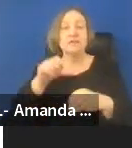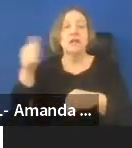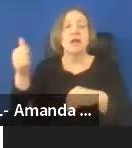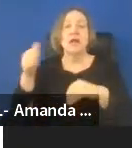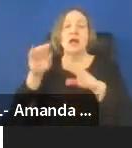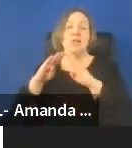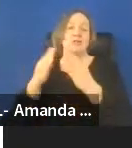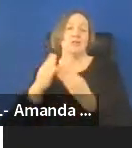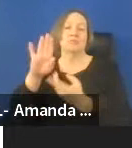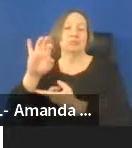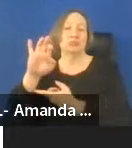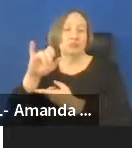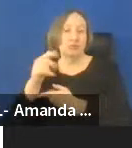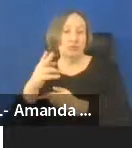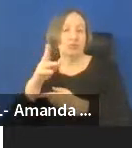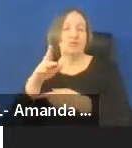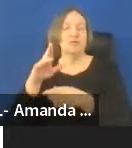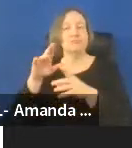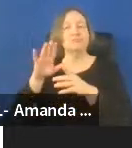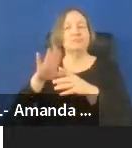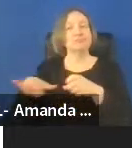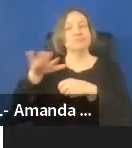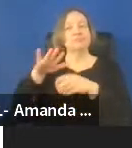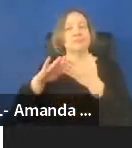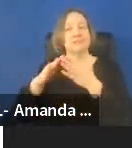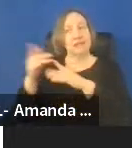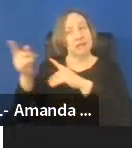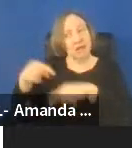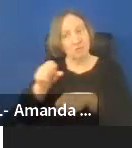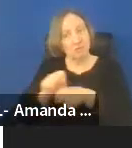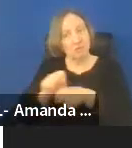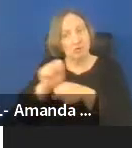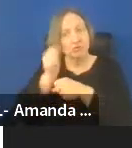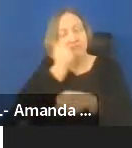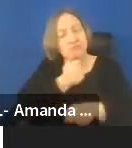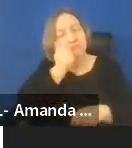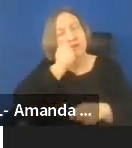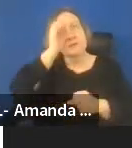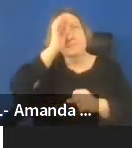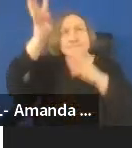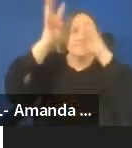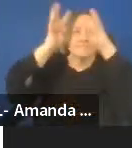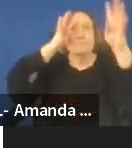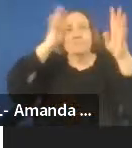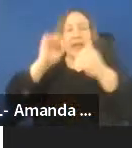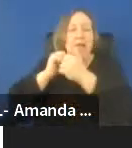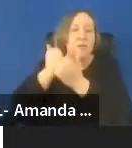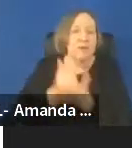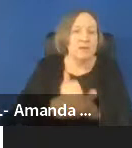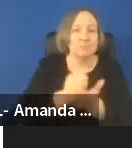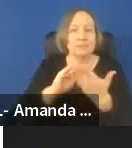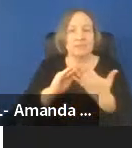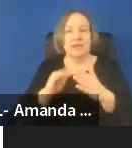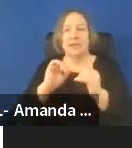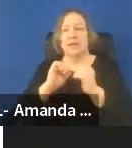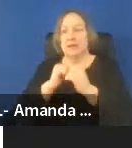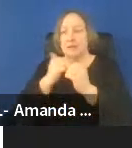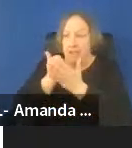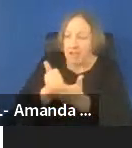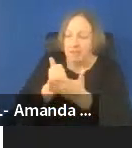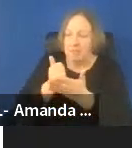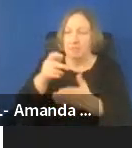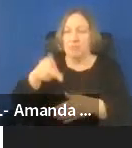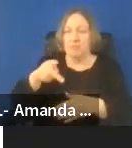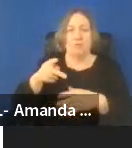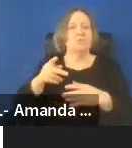across the city who come to work every day to try to come up with solutions to help the city and to help Portlanders get through this really